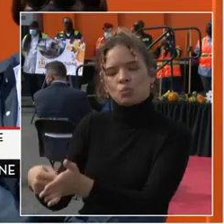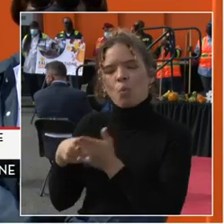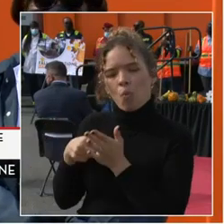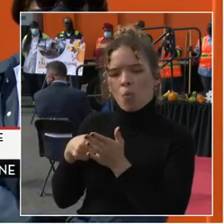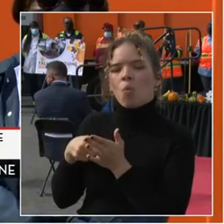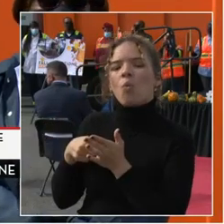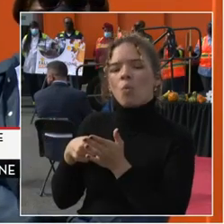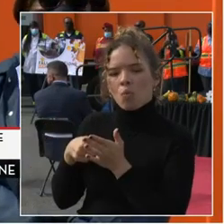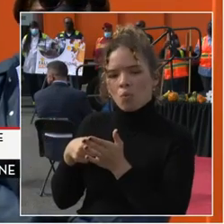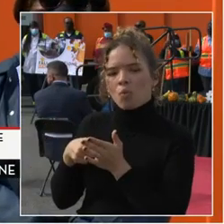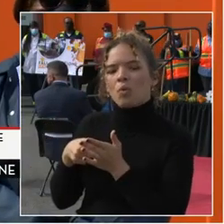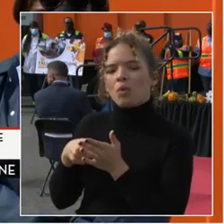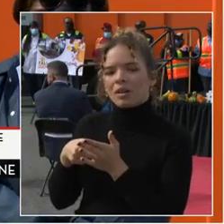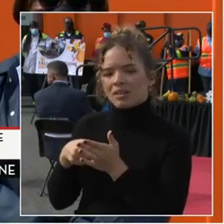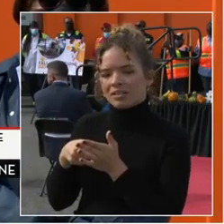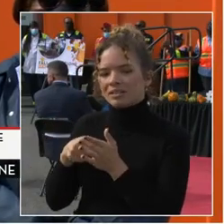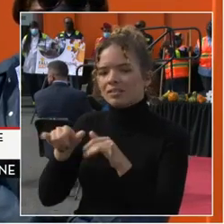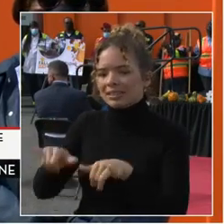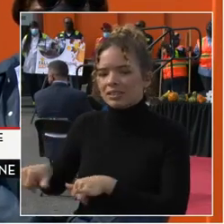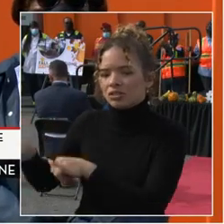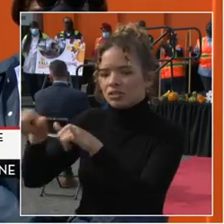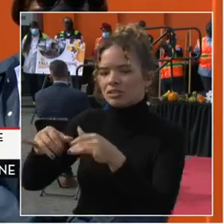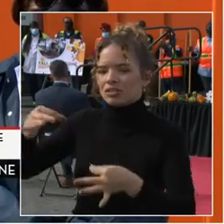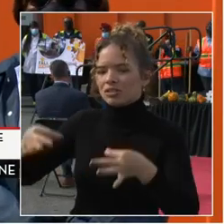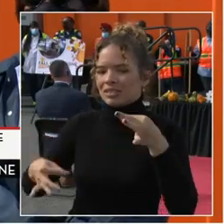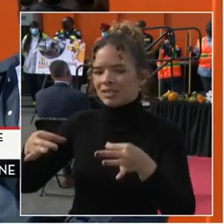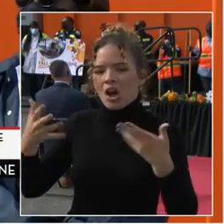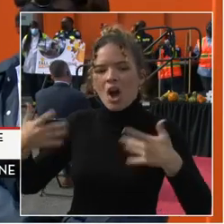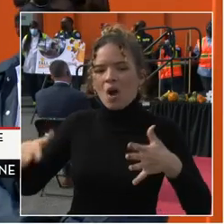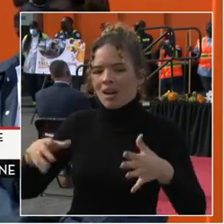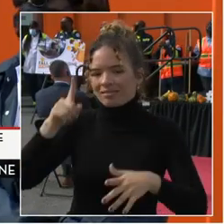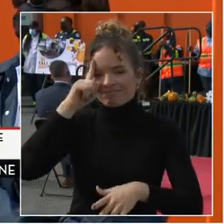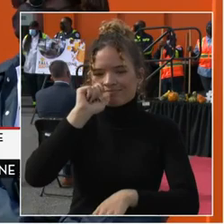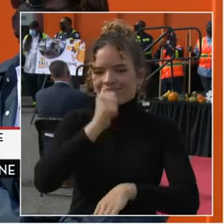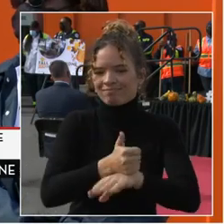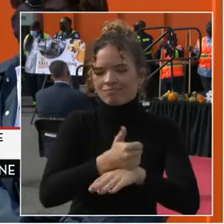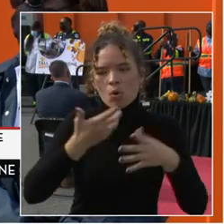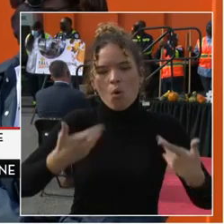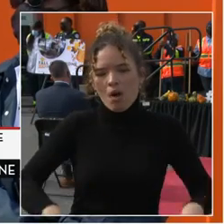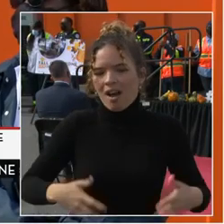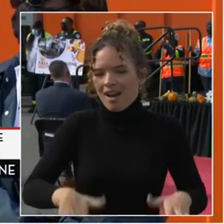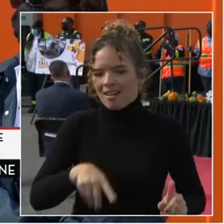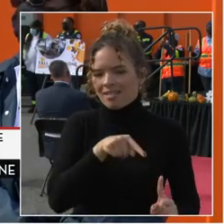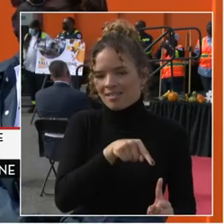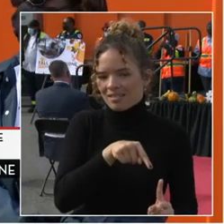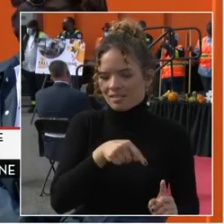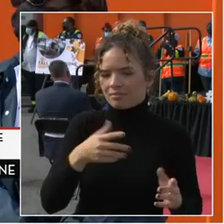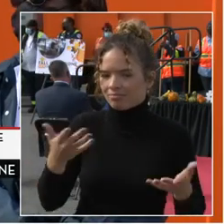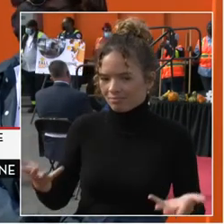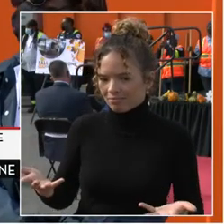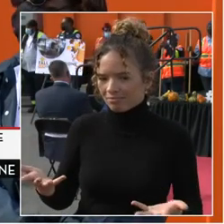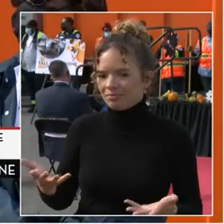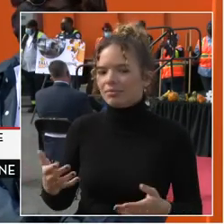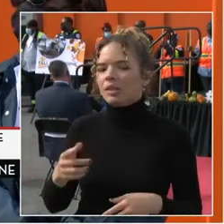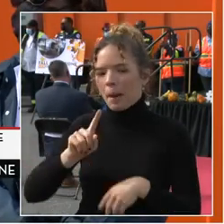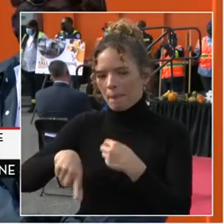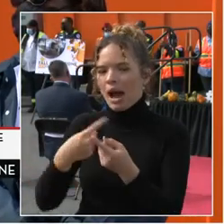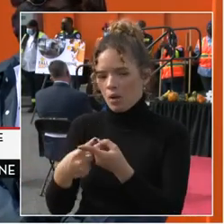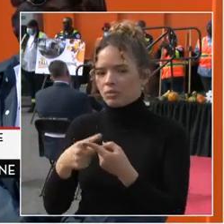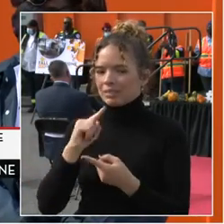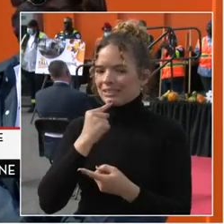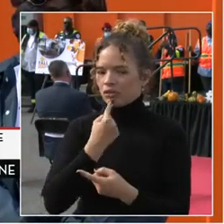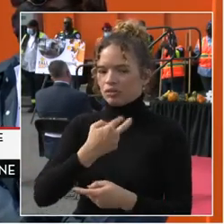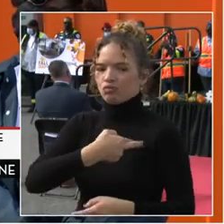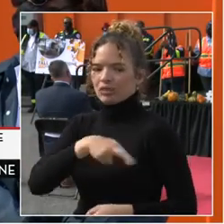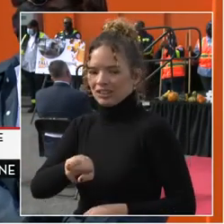the standards that the court have already that have been upheld in the courts about a sincere religious belief. Keep in mind